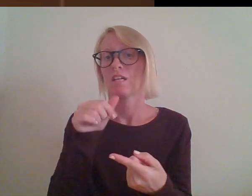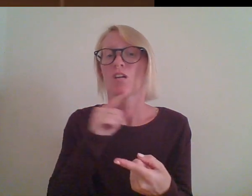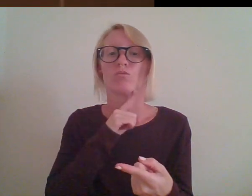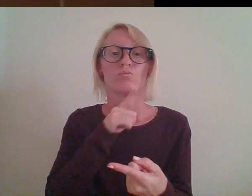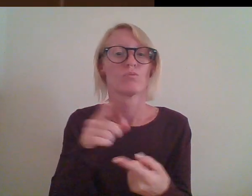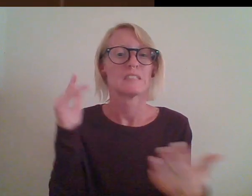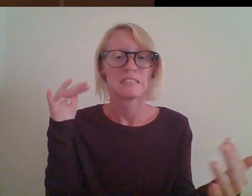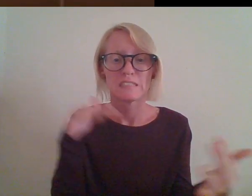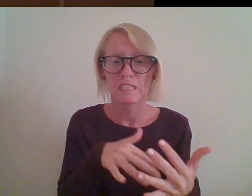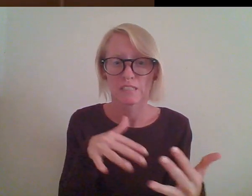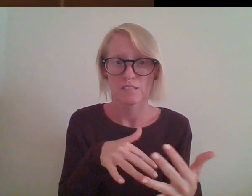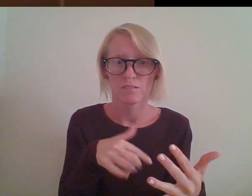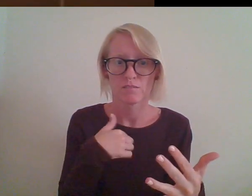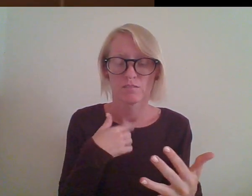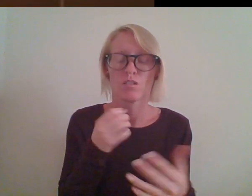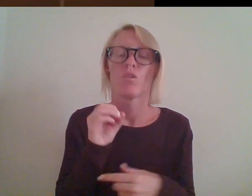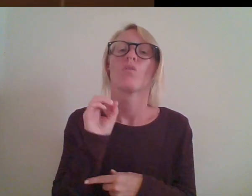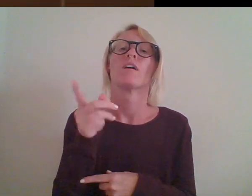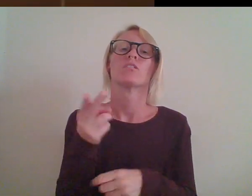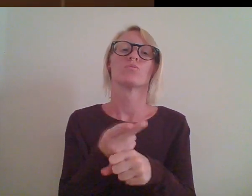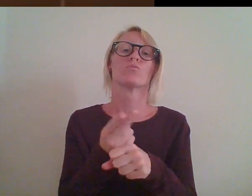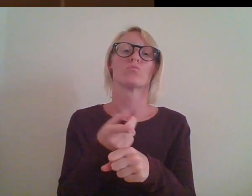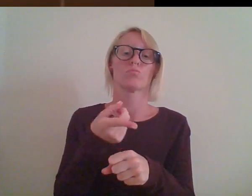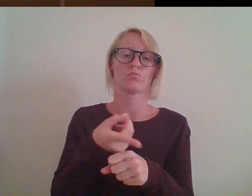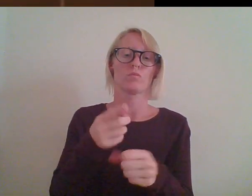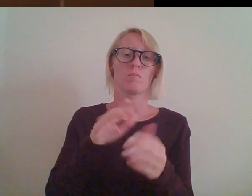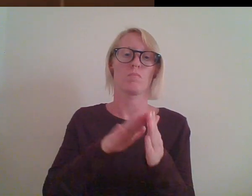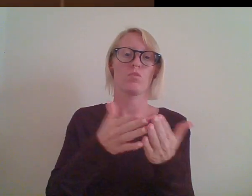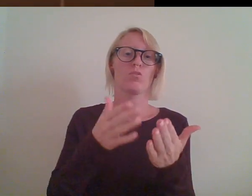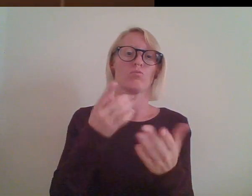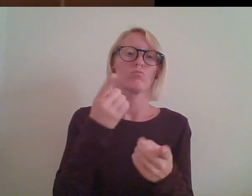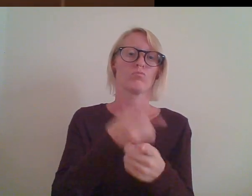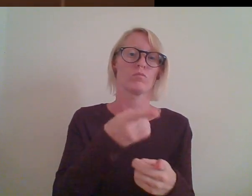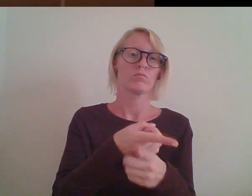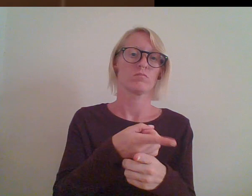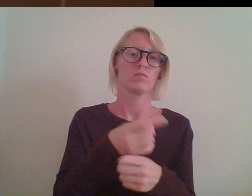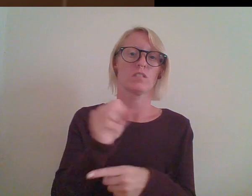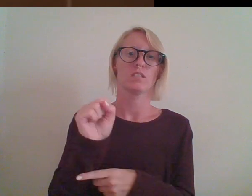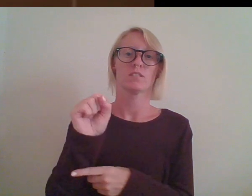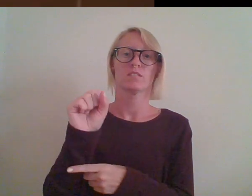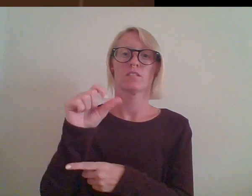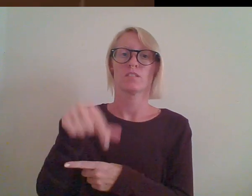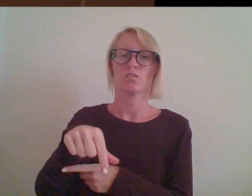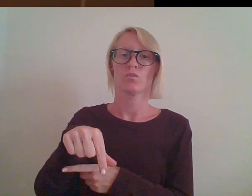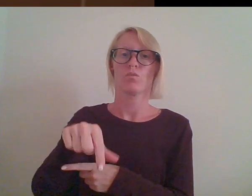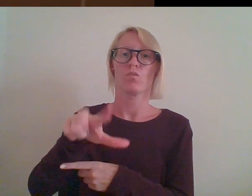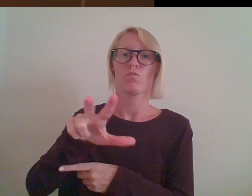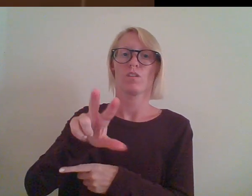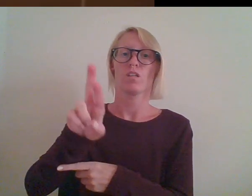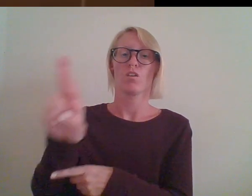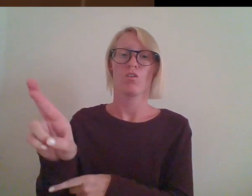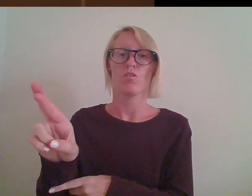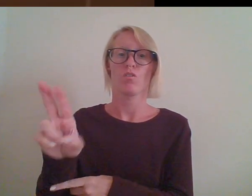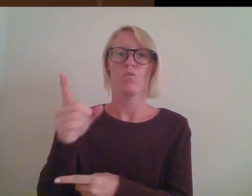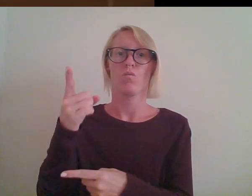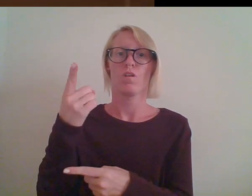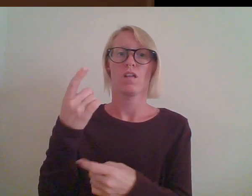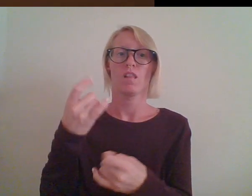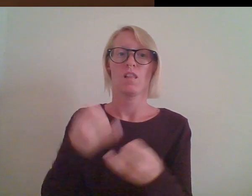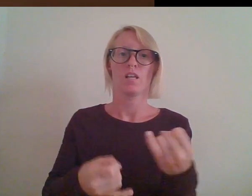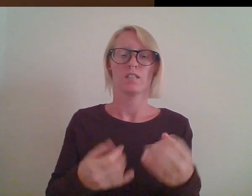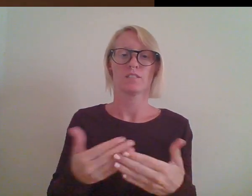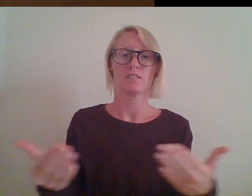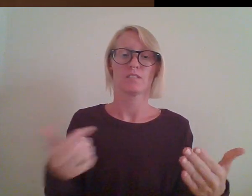studying. Okay, use the book correctly, SQ3R. Okay, I got one last thing, and I'm gonna get